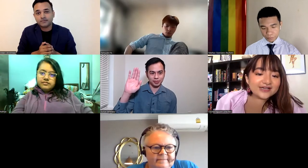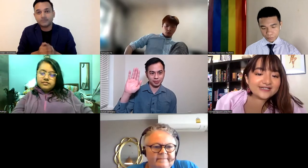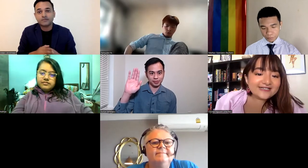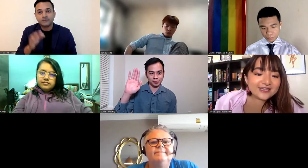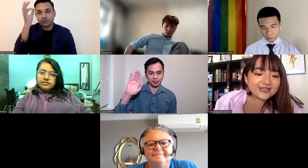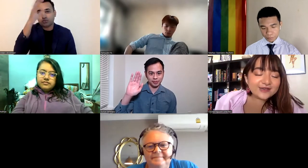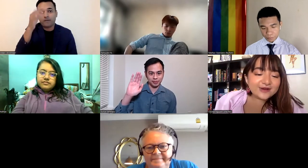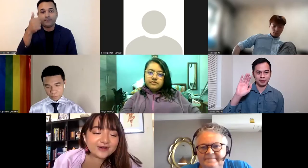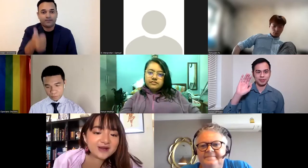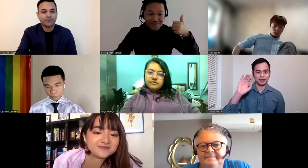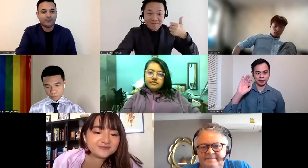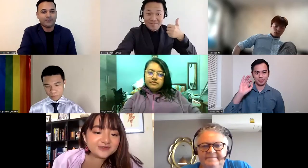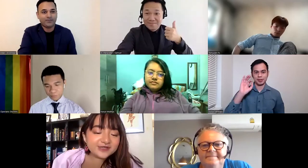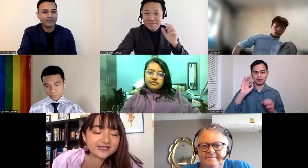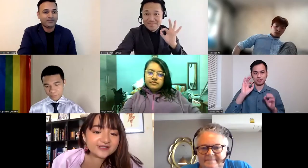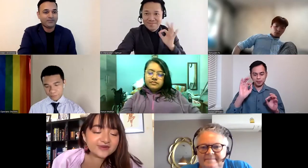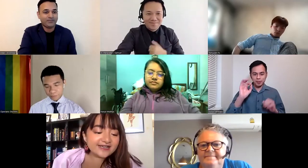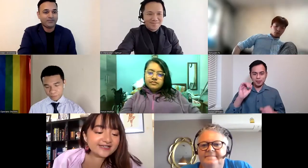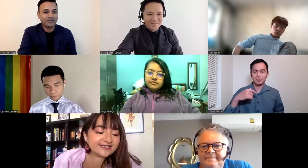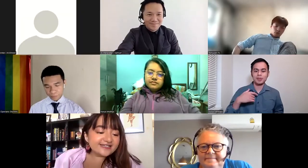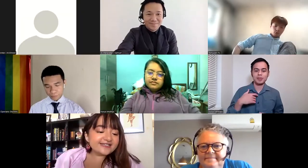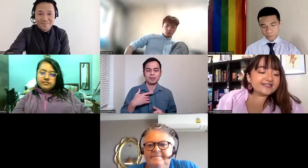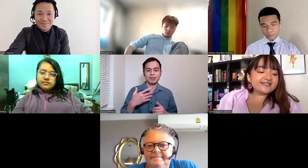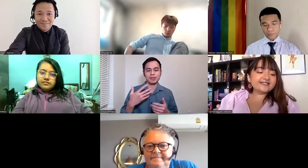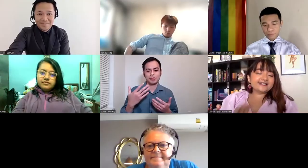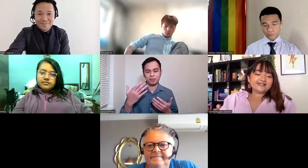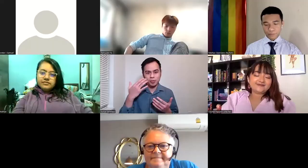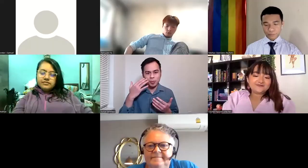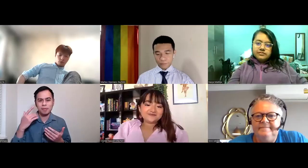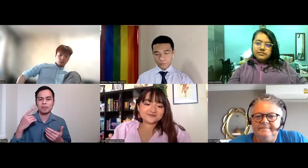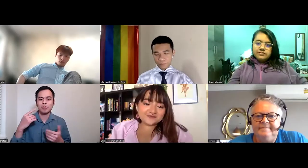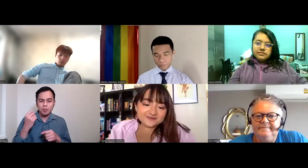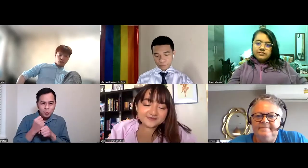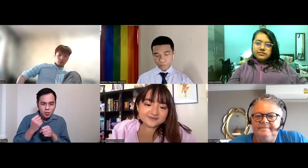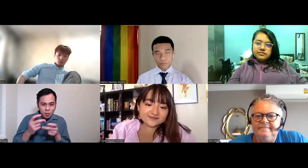Surya, I think your hand's up. Would you like to speak?